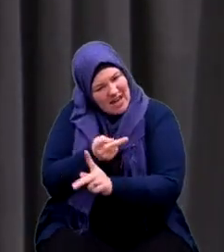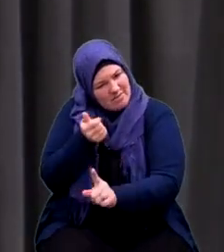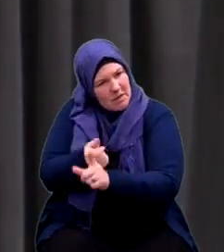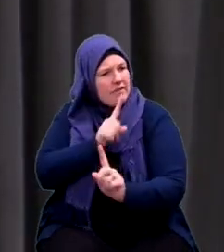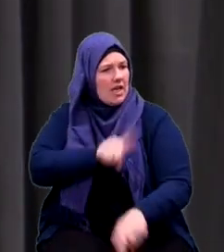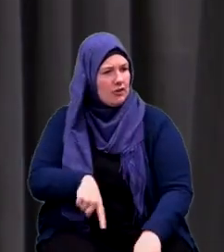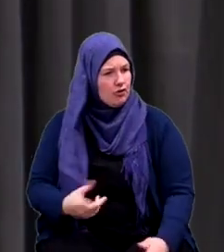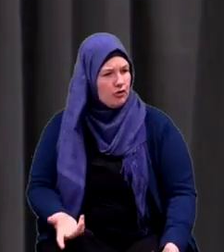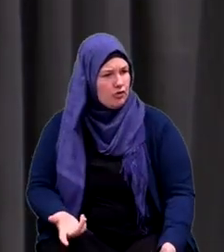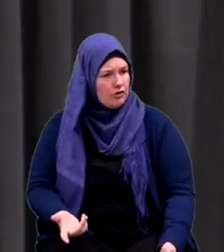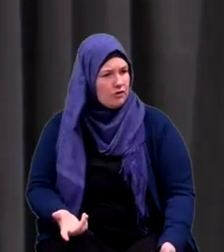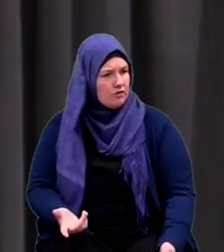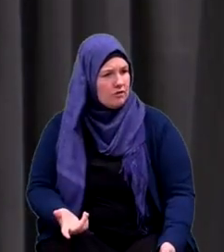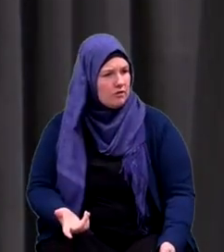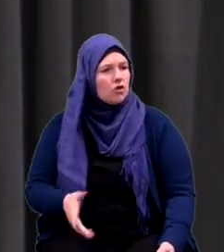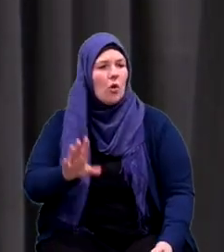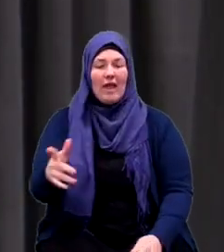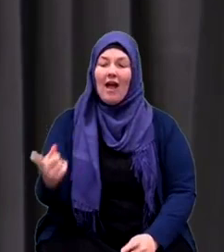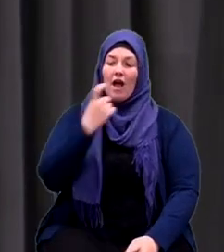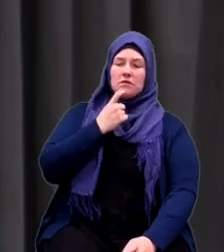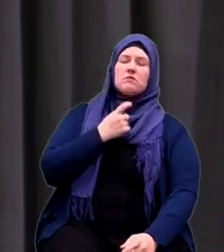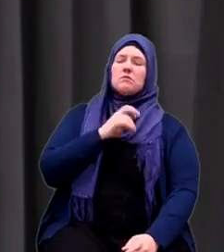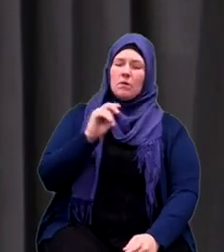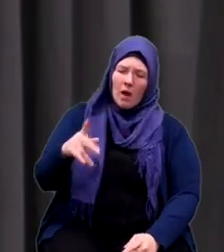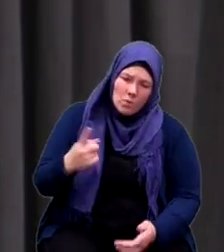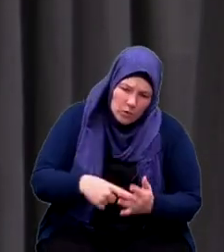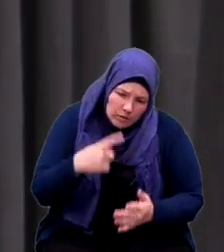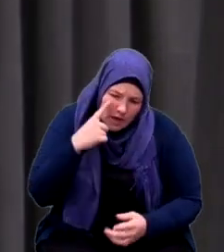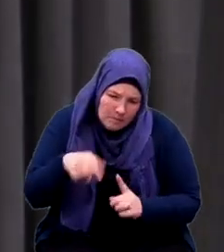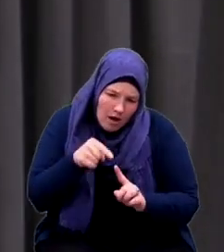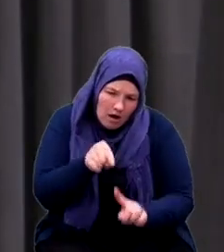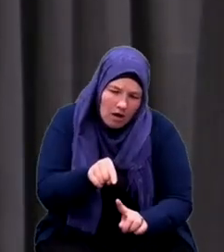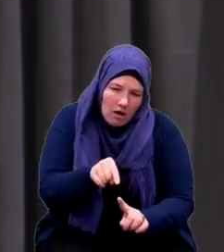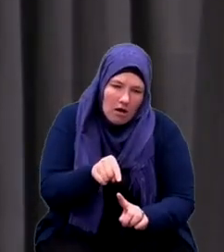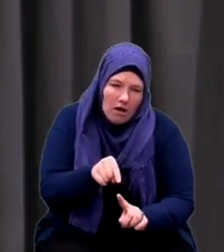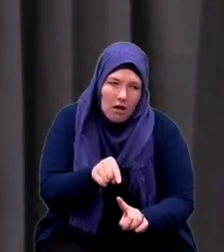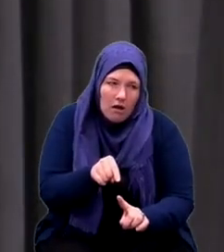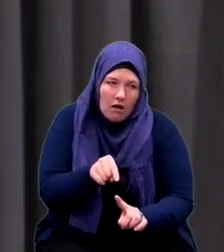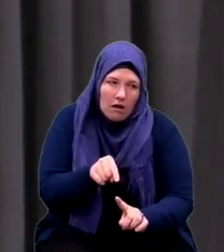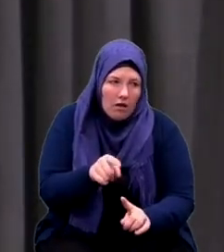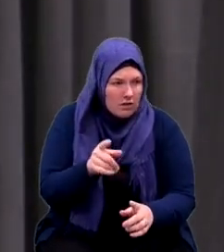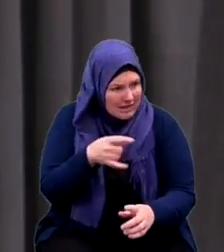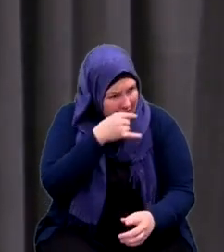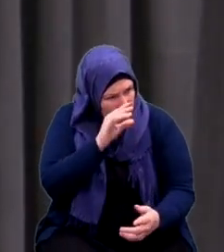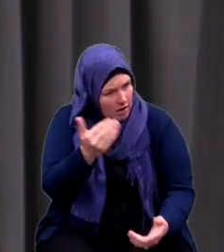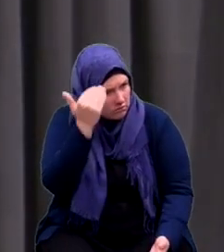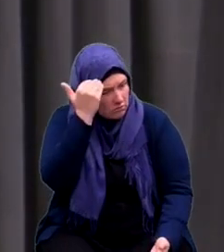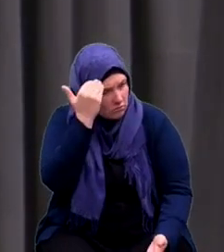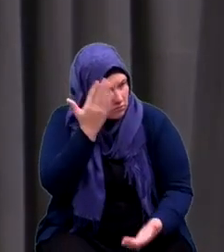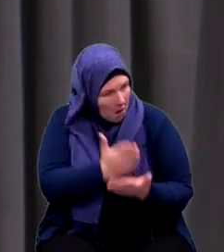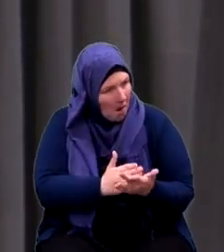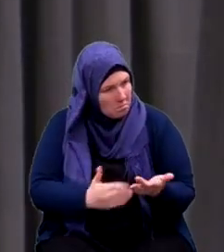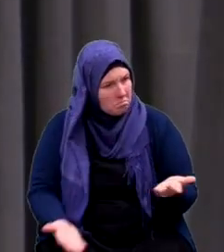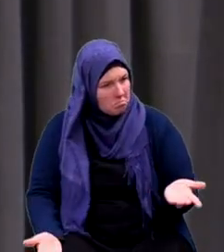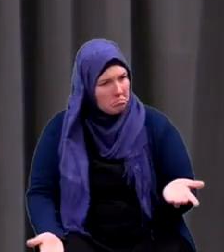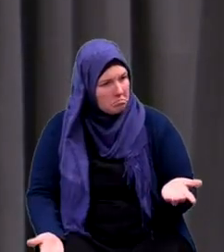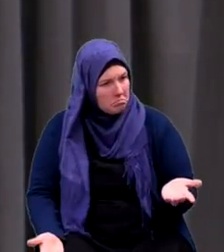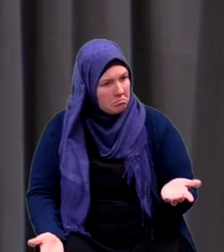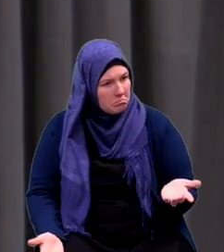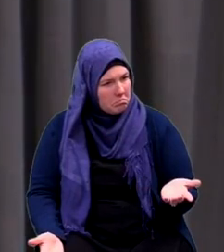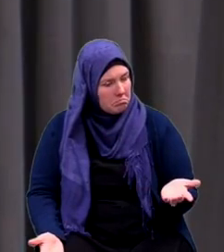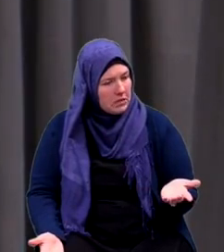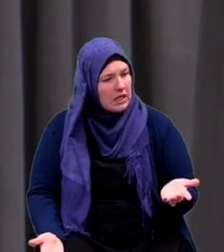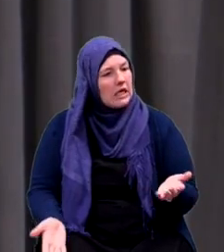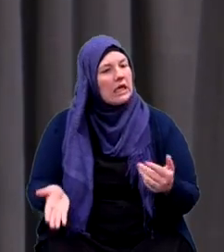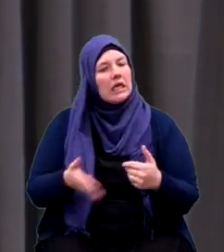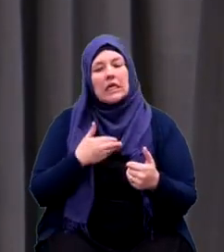the answer from their own knowledge pack. They have a set of knowledge. So it's easier for